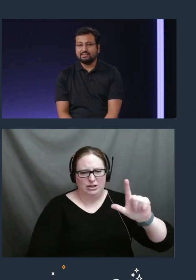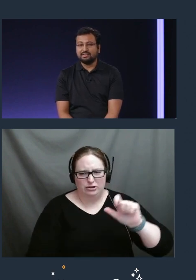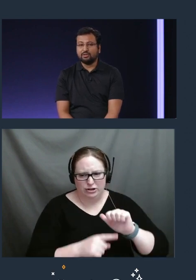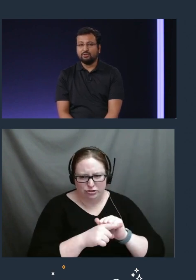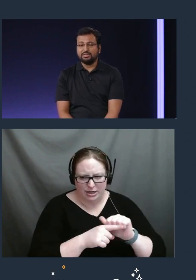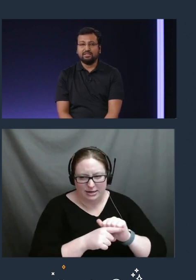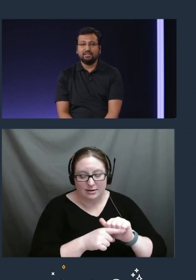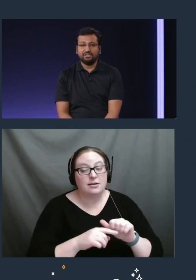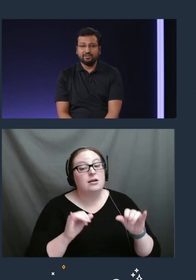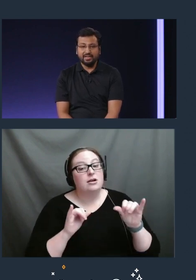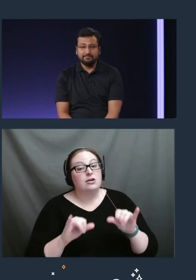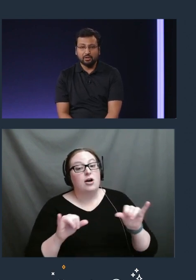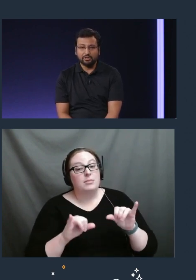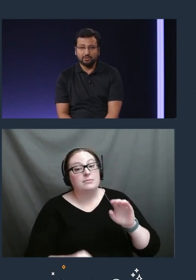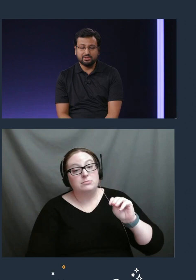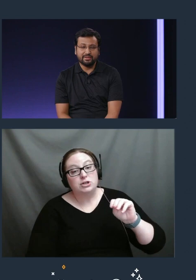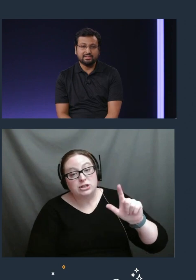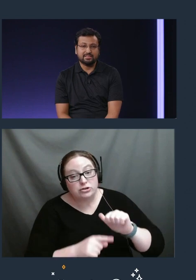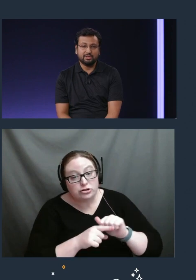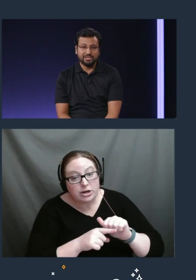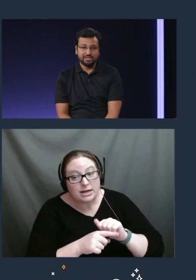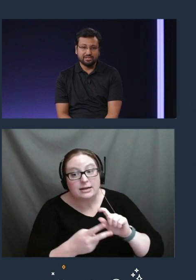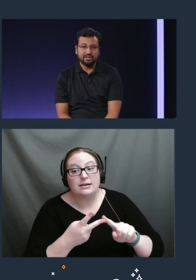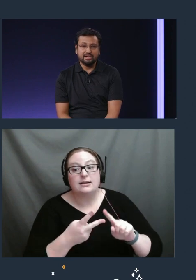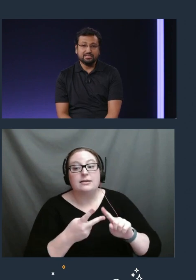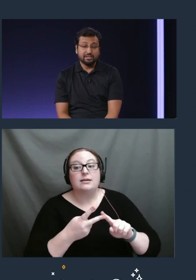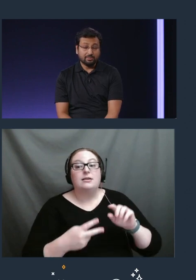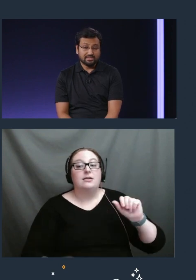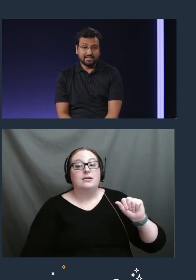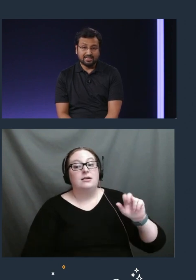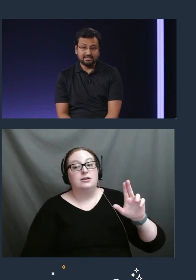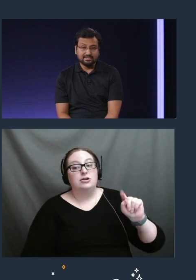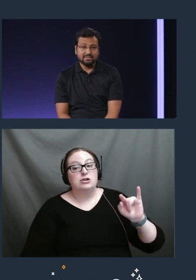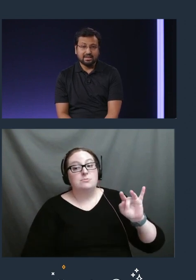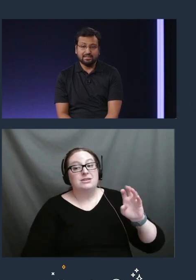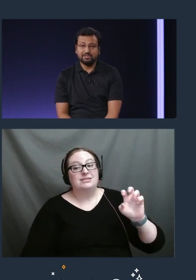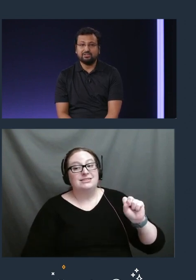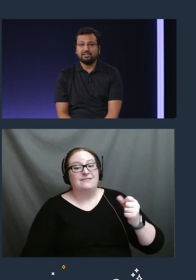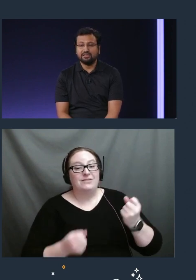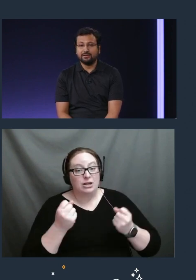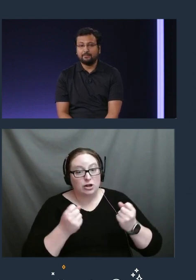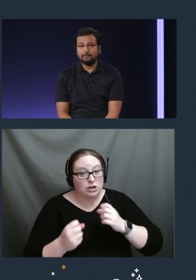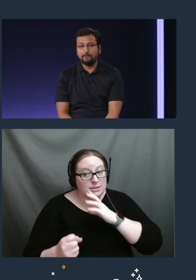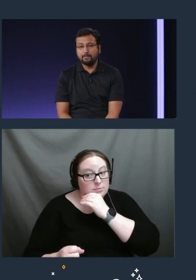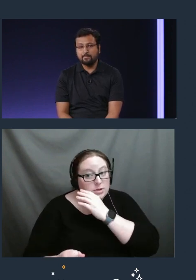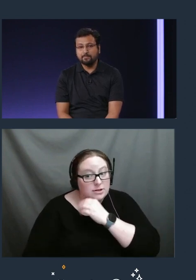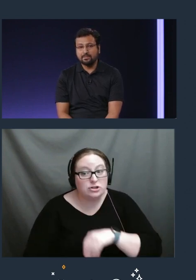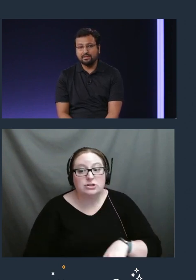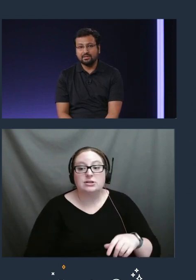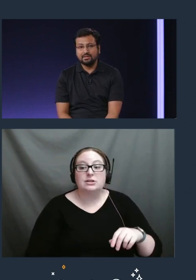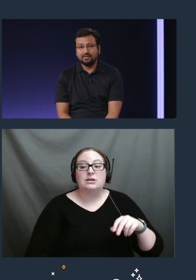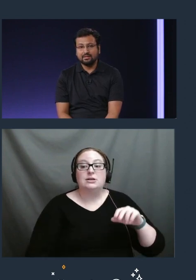use cases include machine learning training, autonomous vehicle simulation, genomics analysis, and image rendering.